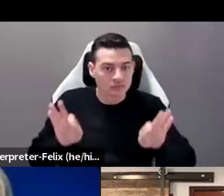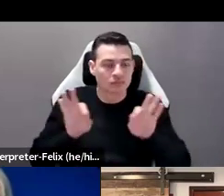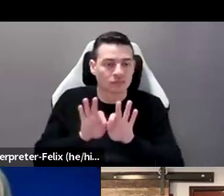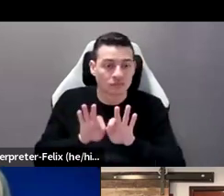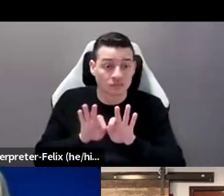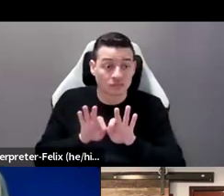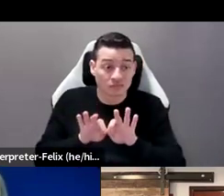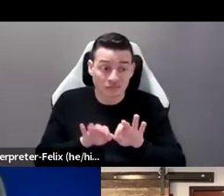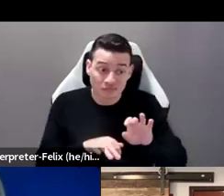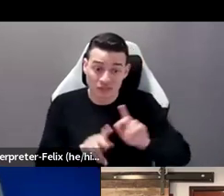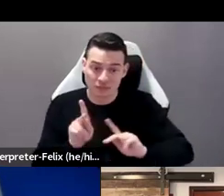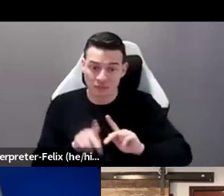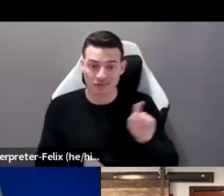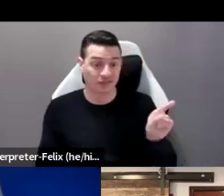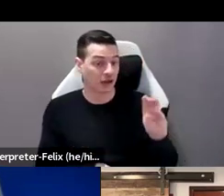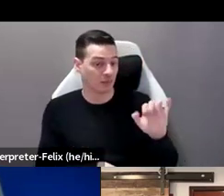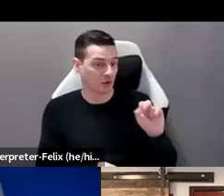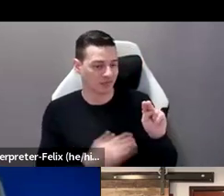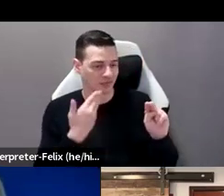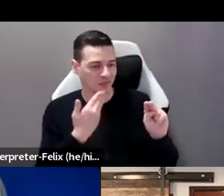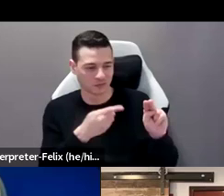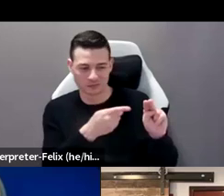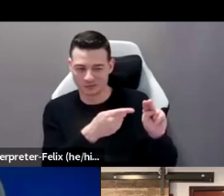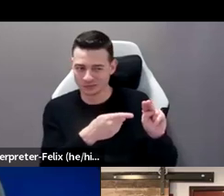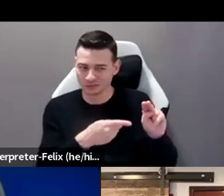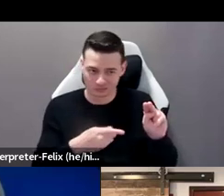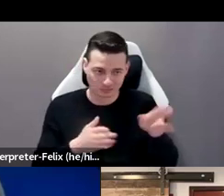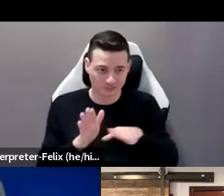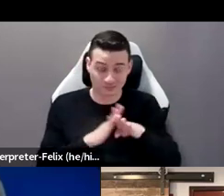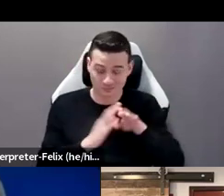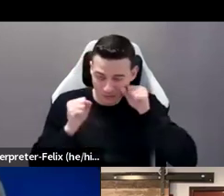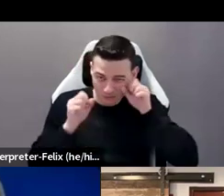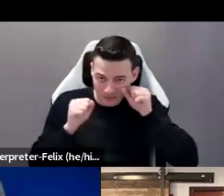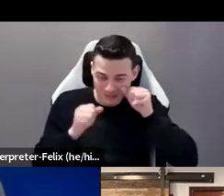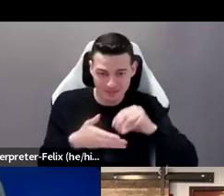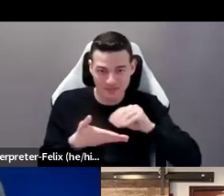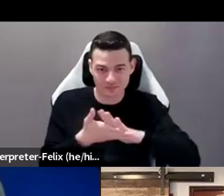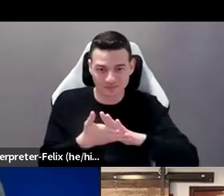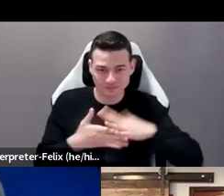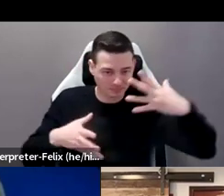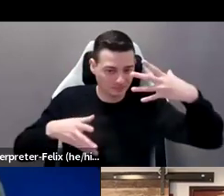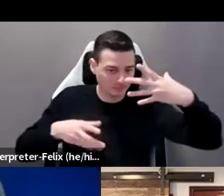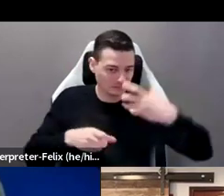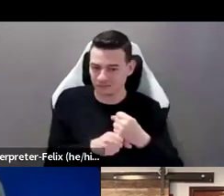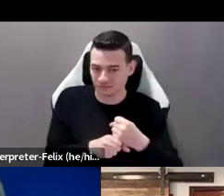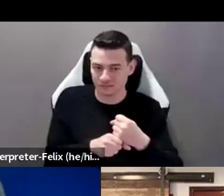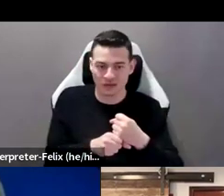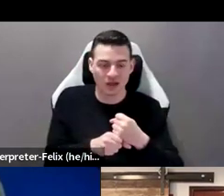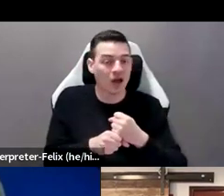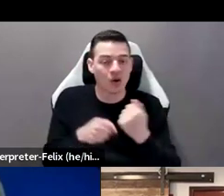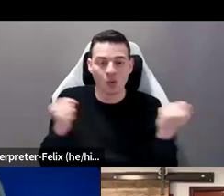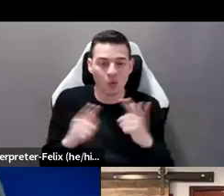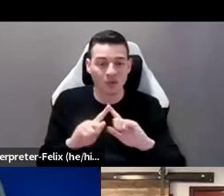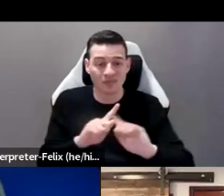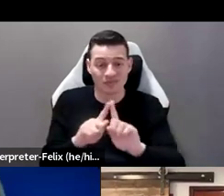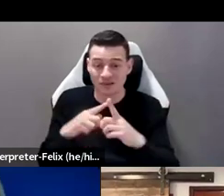by the way, thank you for putting together this incredible document that has all of the healthcare centers, where you